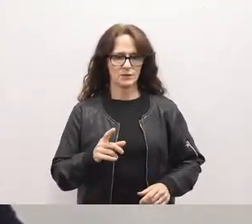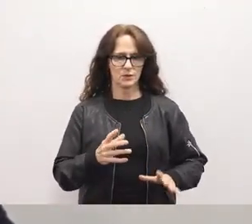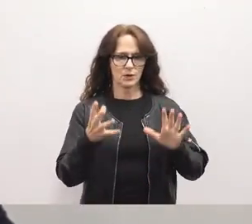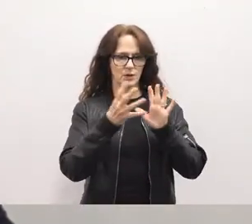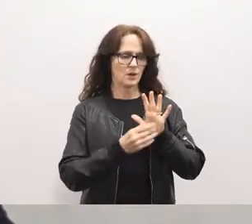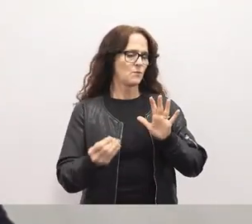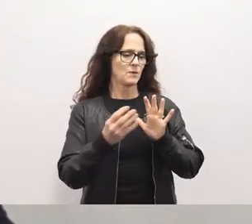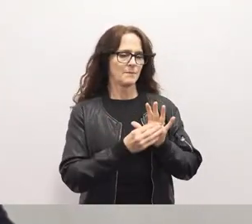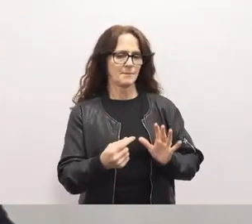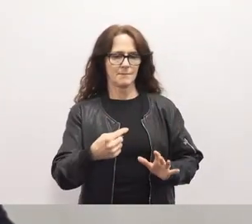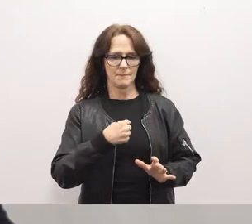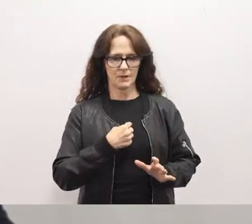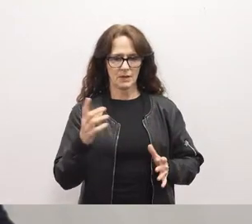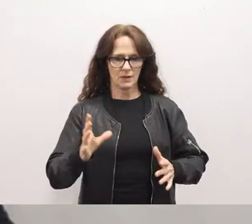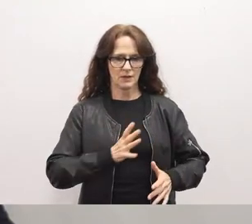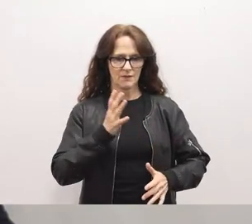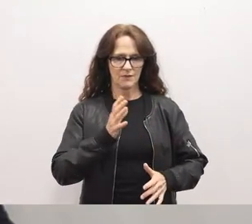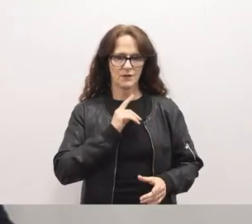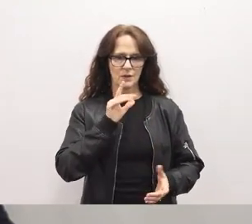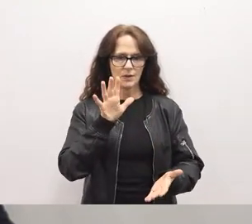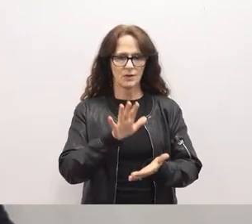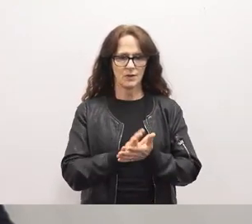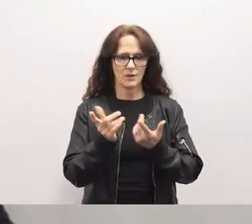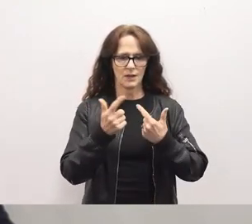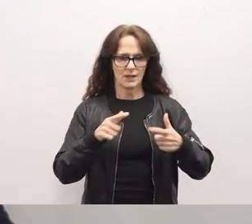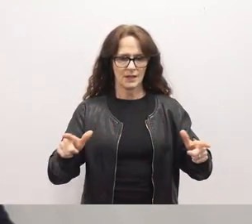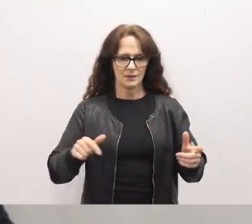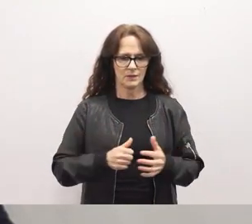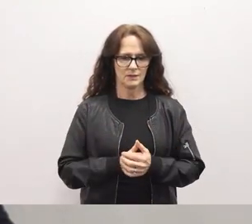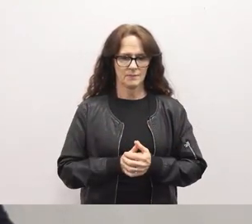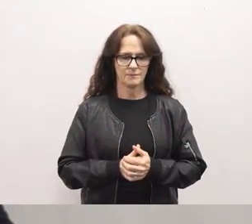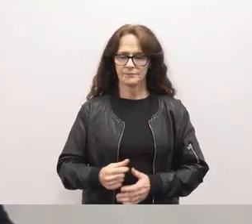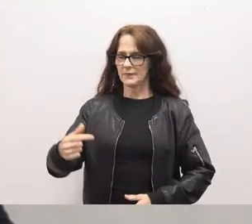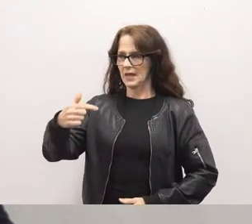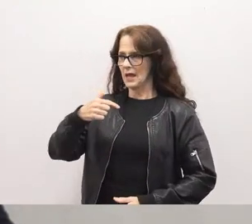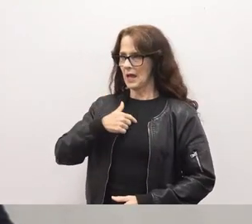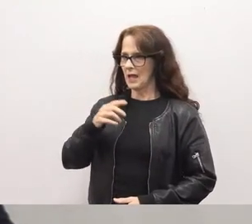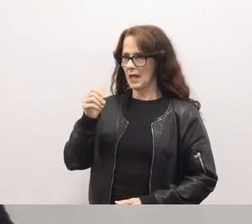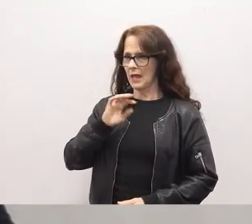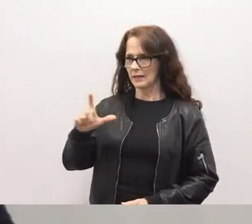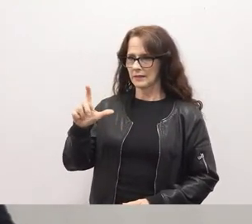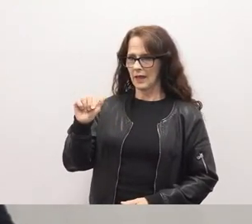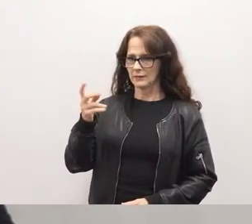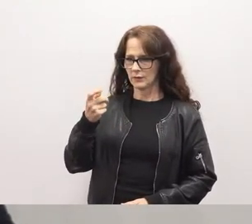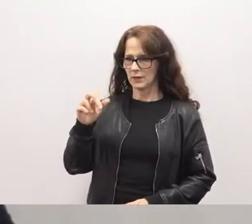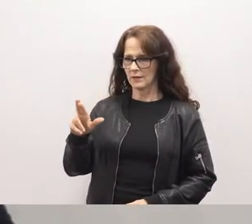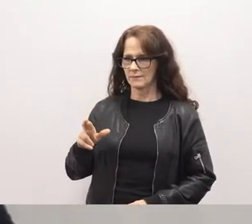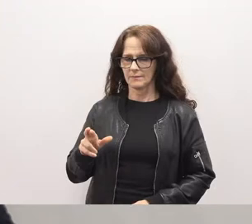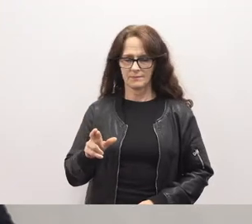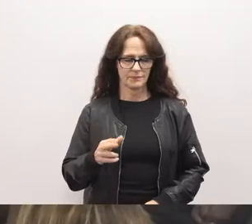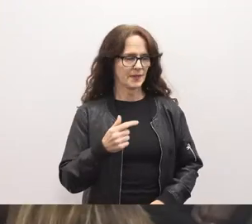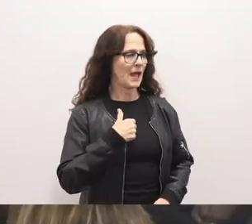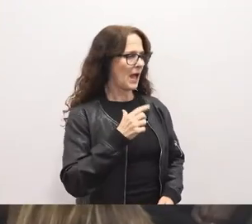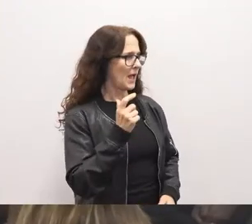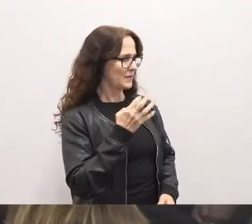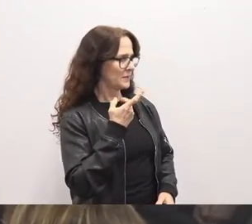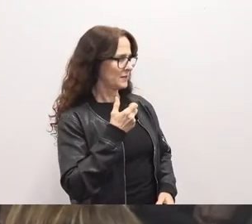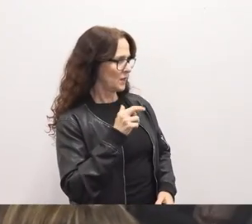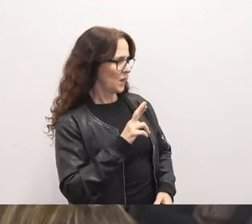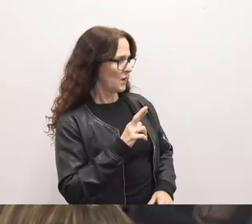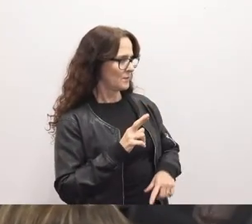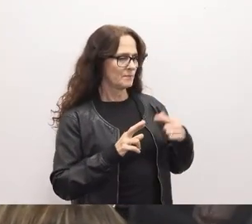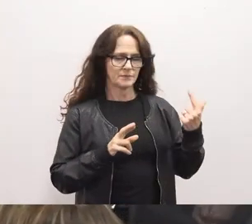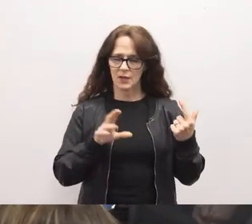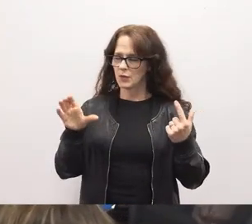repeat after me the official swearing-in language. I, Axel Aguilar. I, Axel Aguilar.